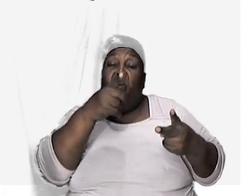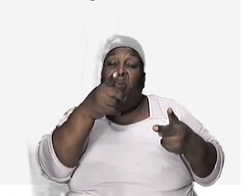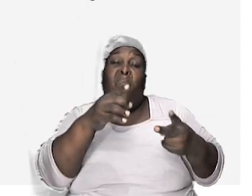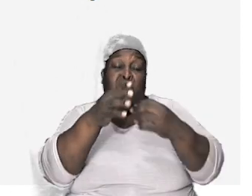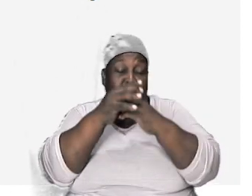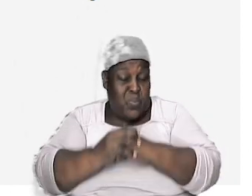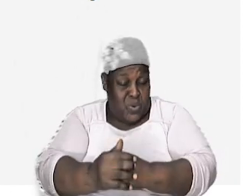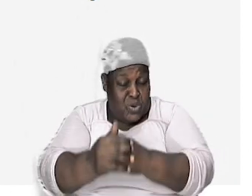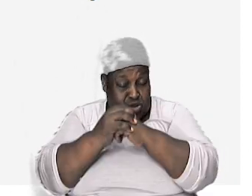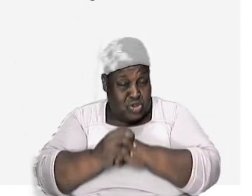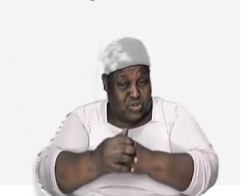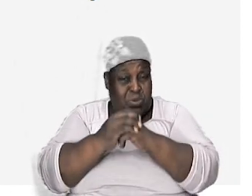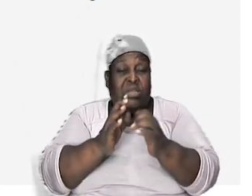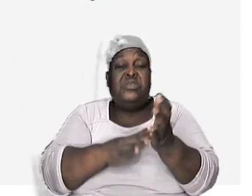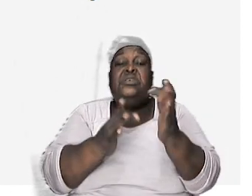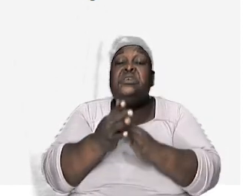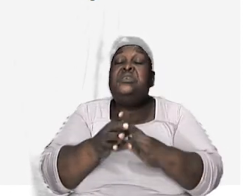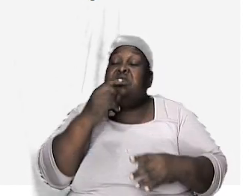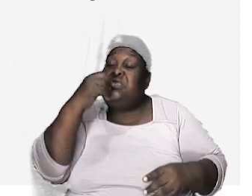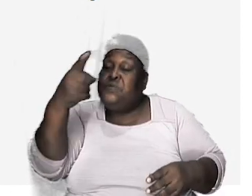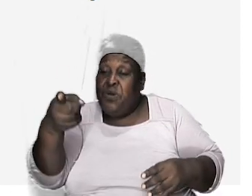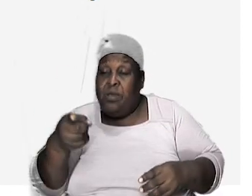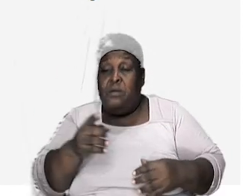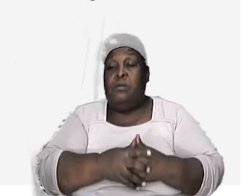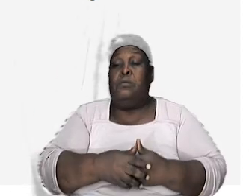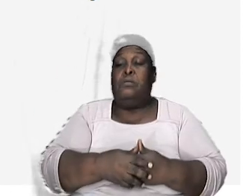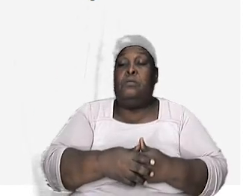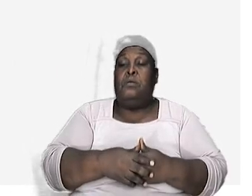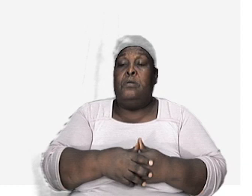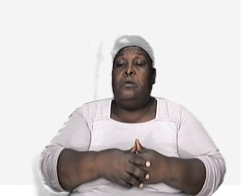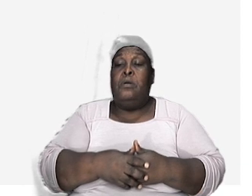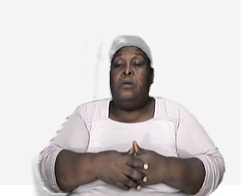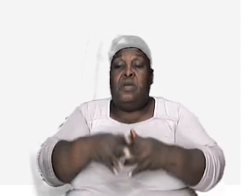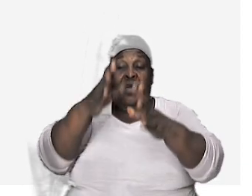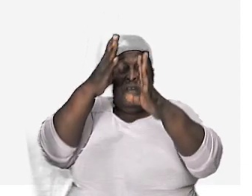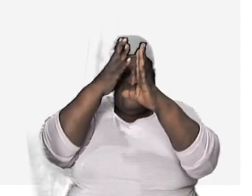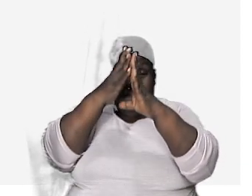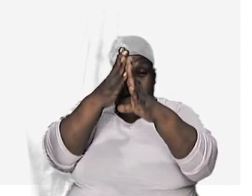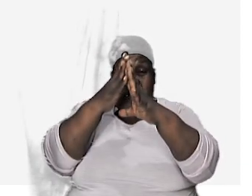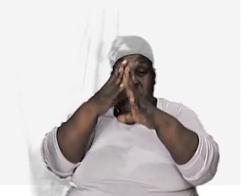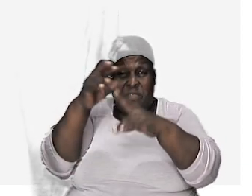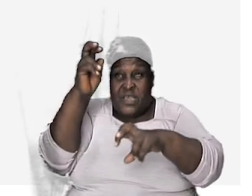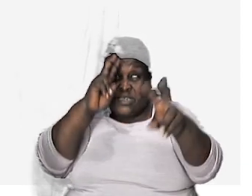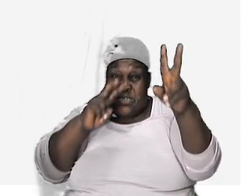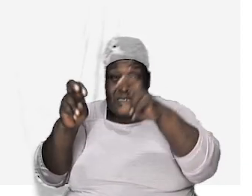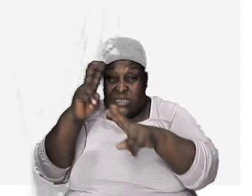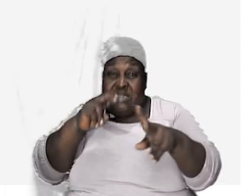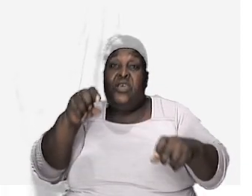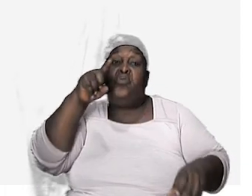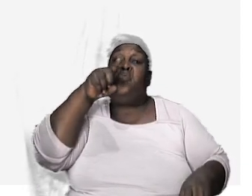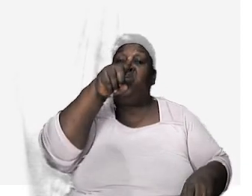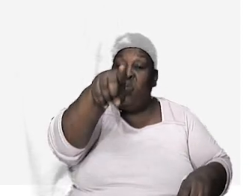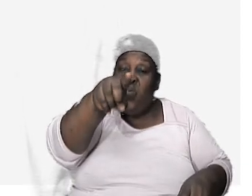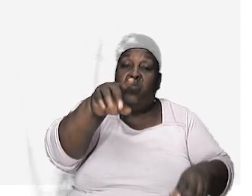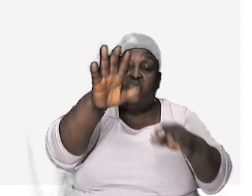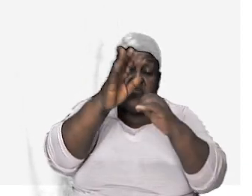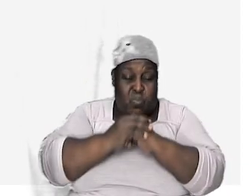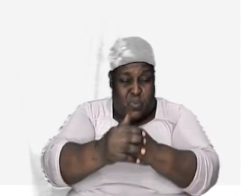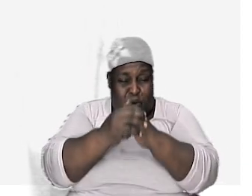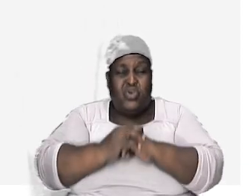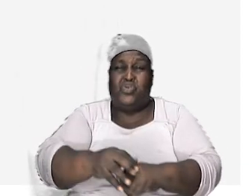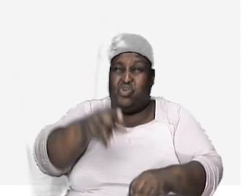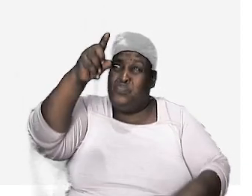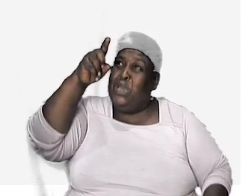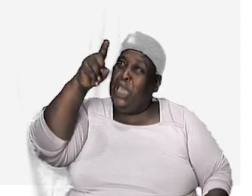Amen. And Jesus pointed that out. So he said, the Father seeks you to worship him. Can you imagine